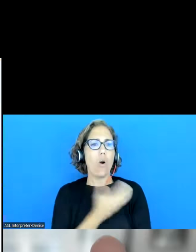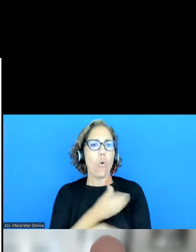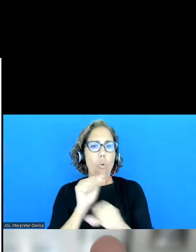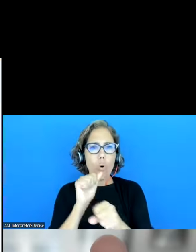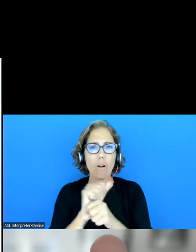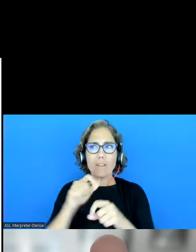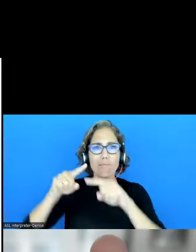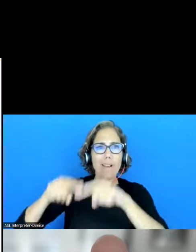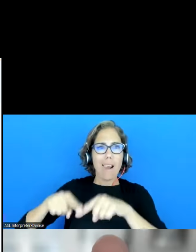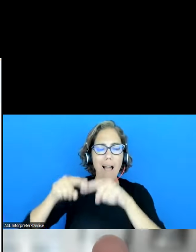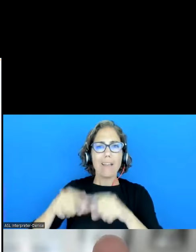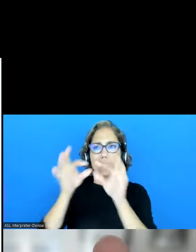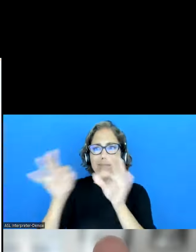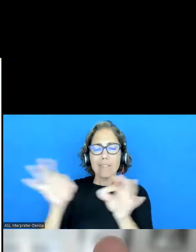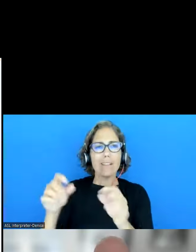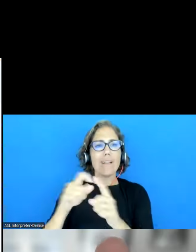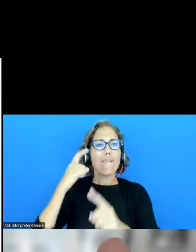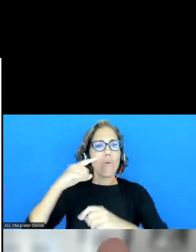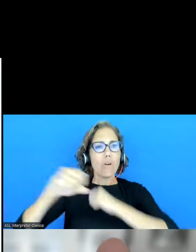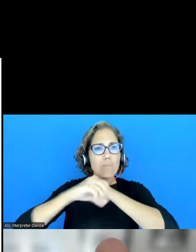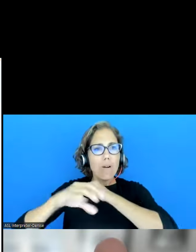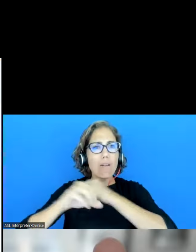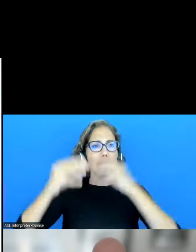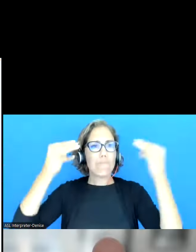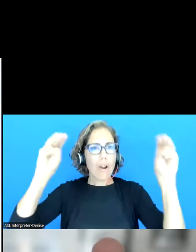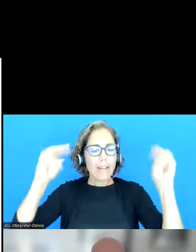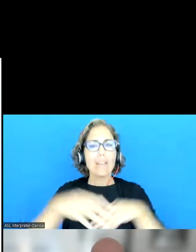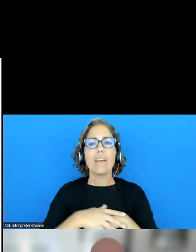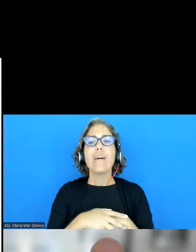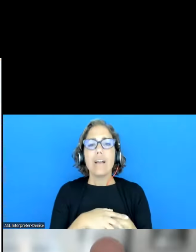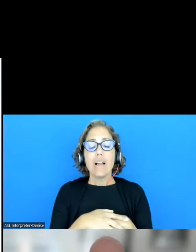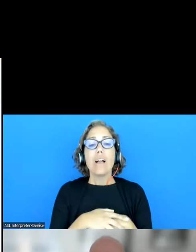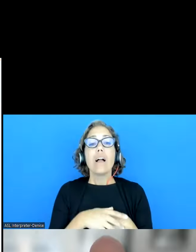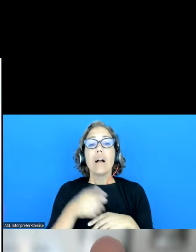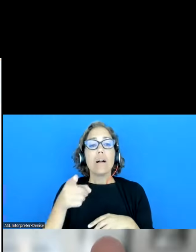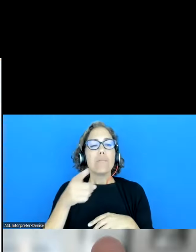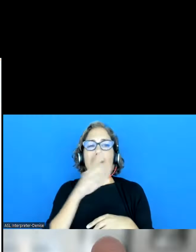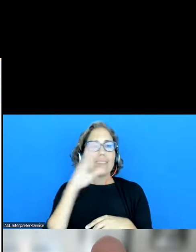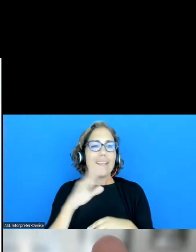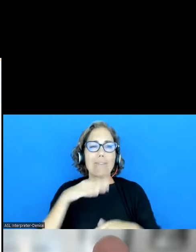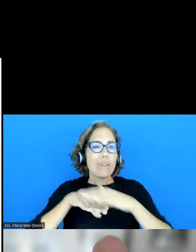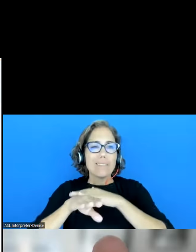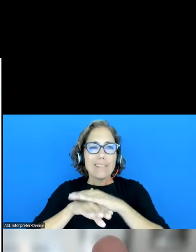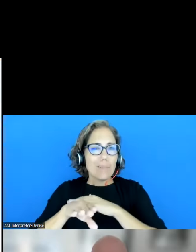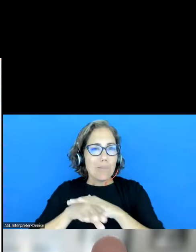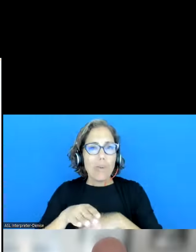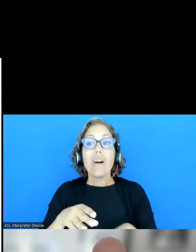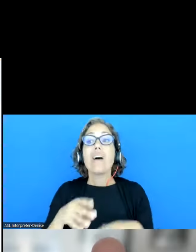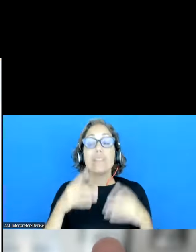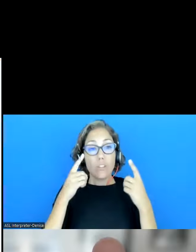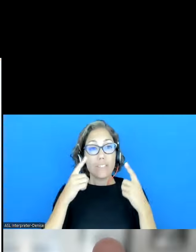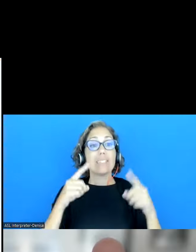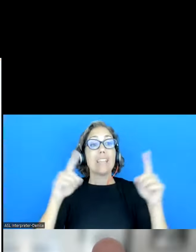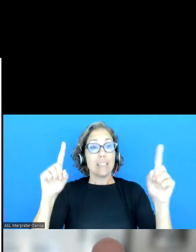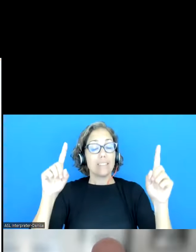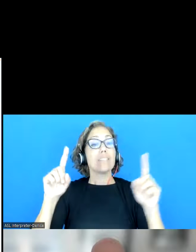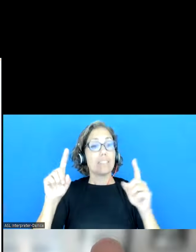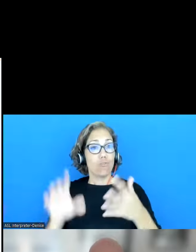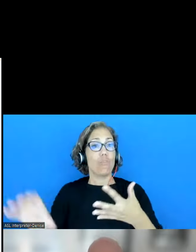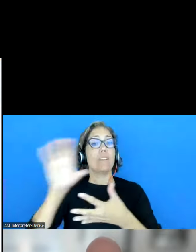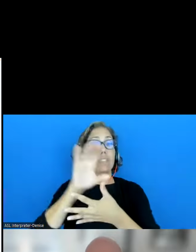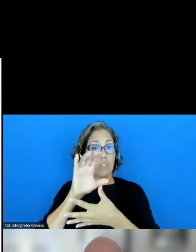text, especially in, for marketing and promotion. But images of text are never accessible. There's an entire success criterion that says that they're not,